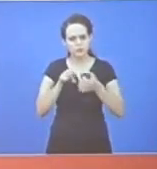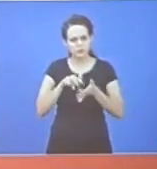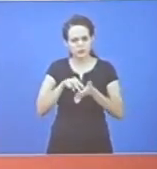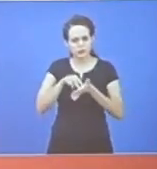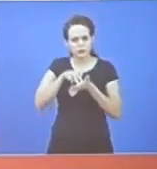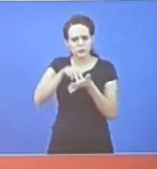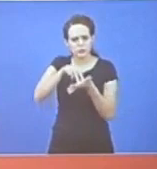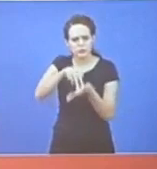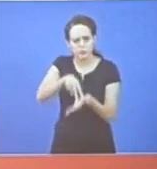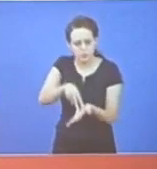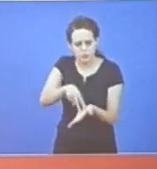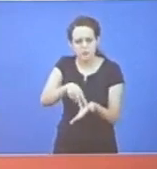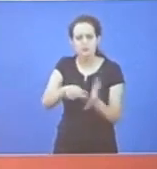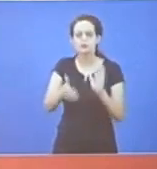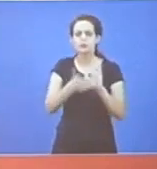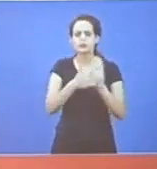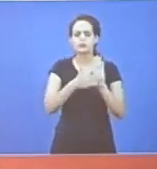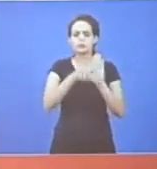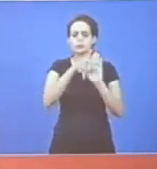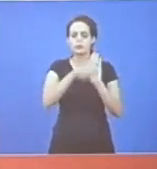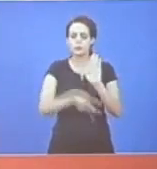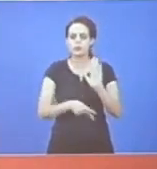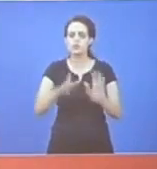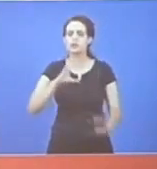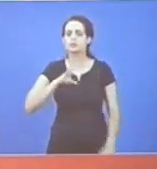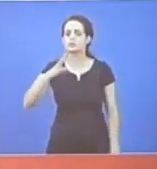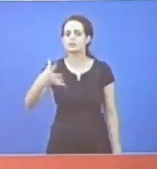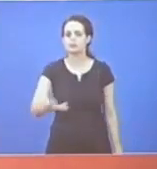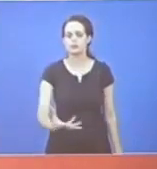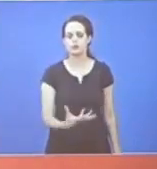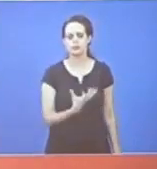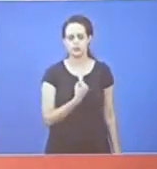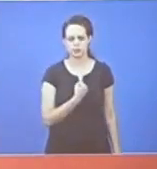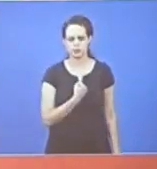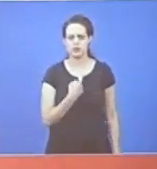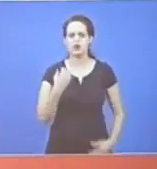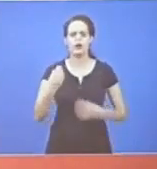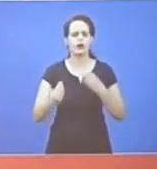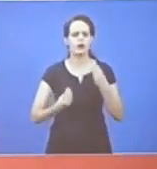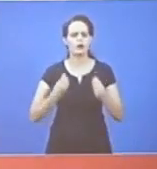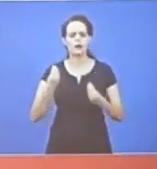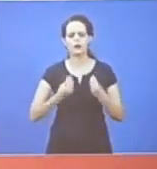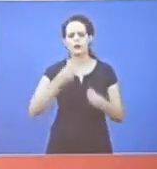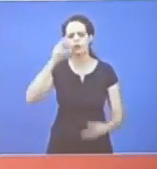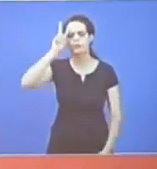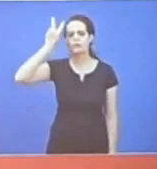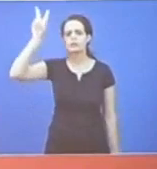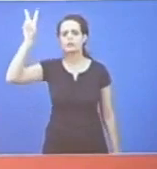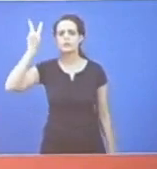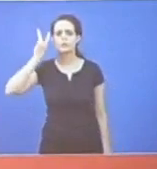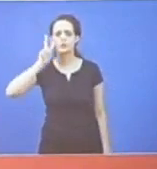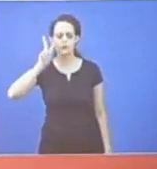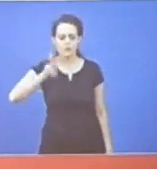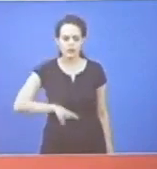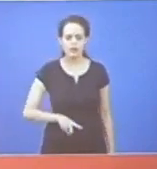the performance of the project of salvation, how